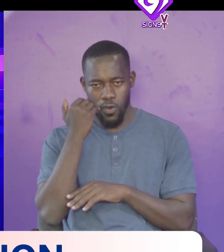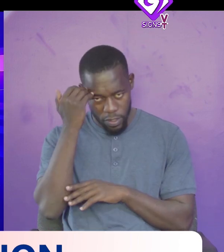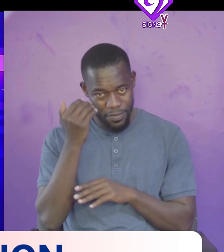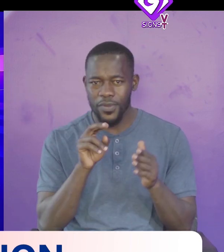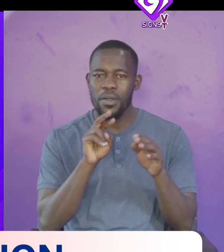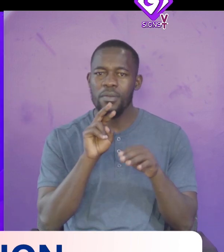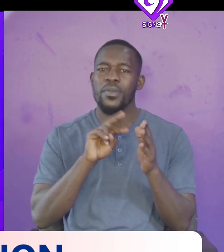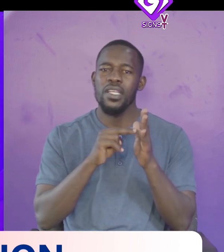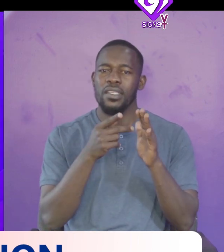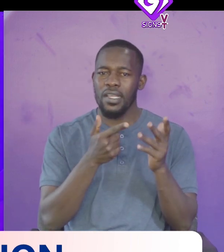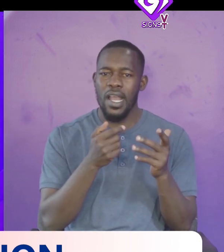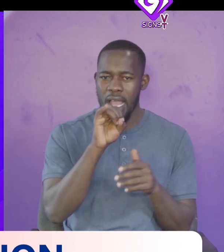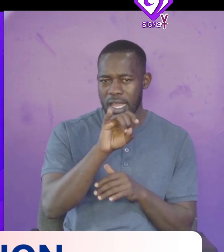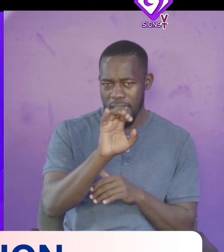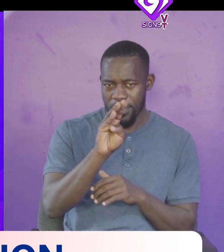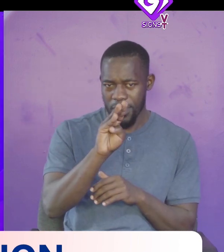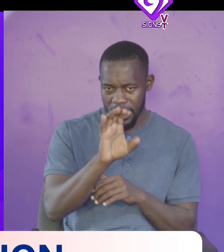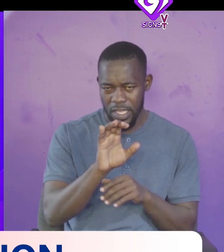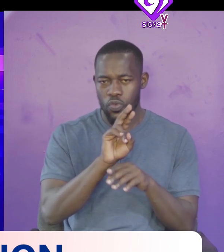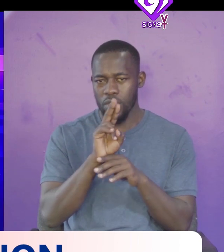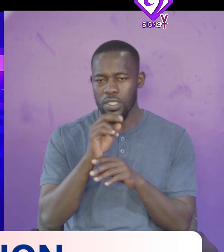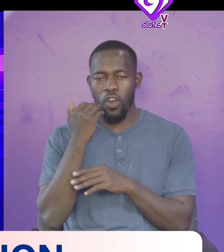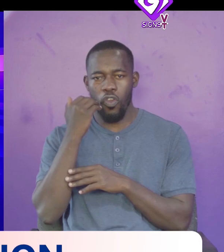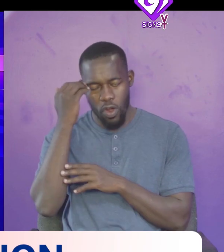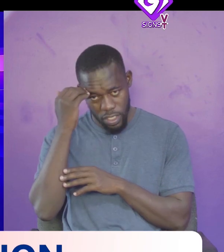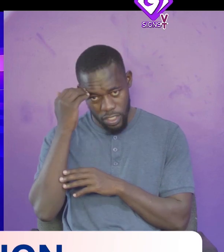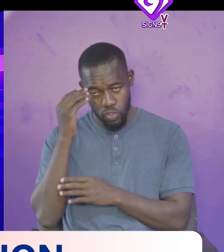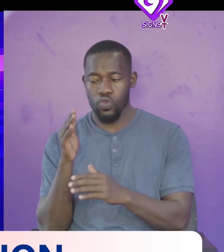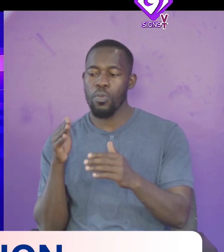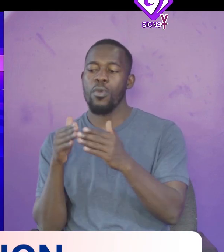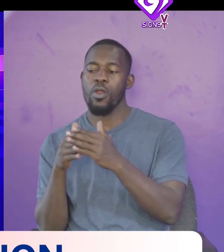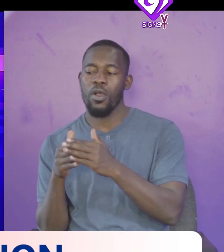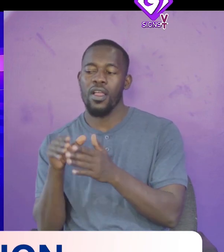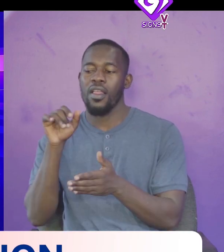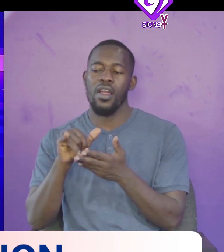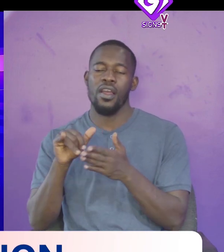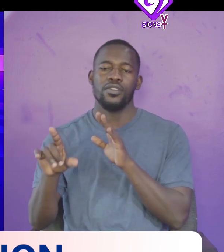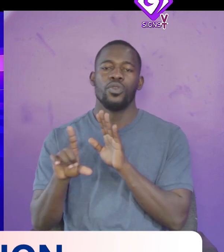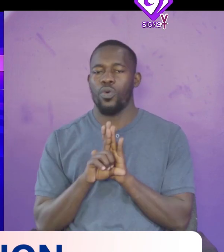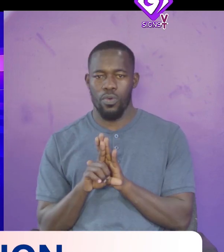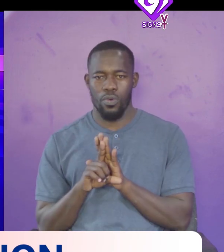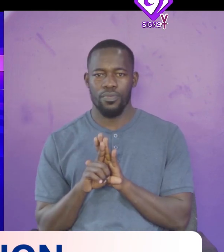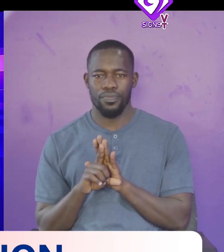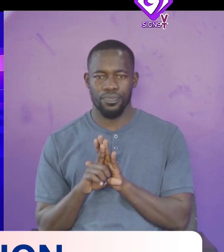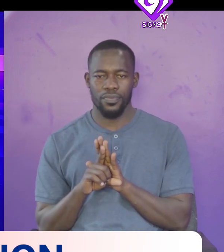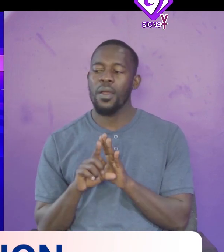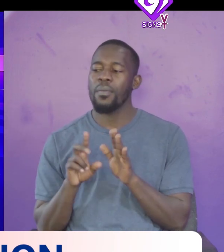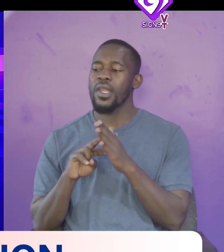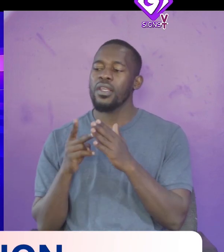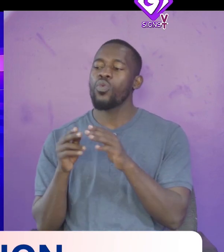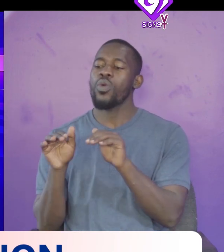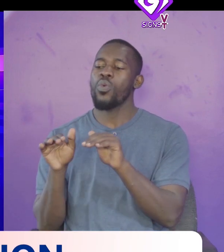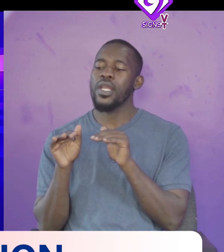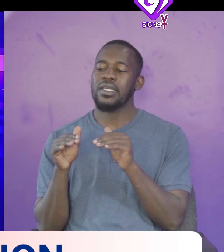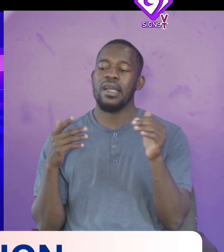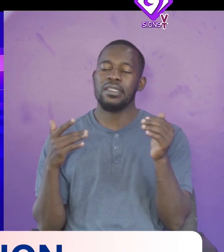misjudged, it stays. It stays the judgment. Did I get that right? Yes, until the new judgment is entered in the higher